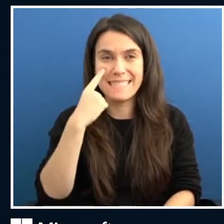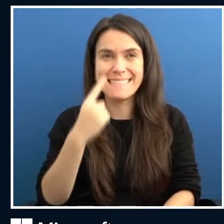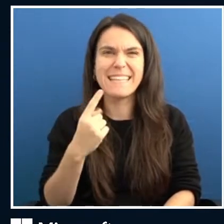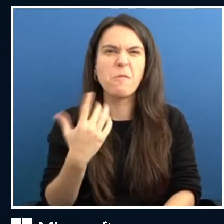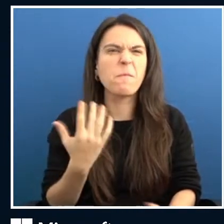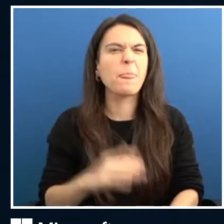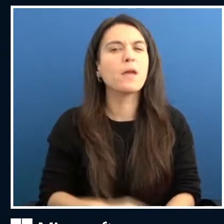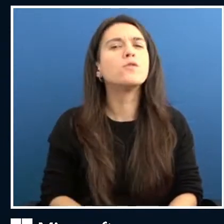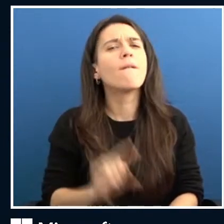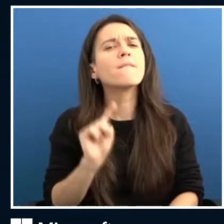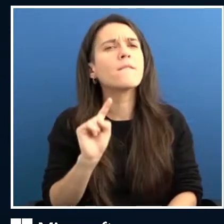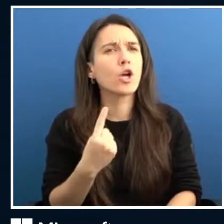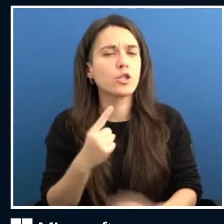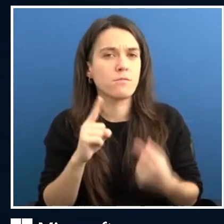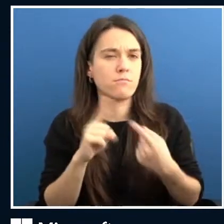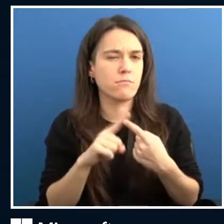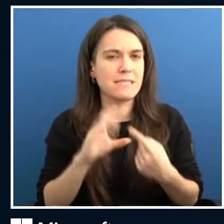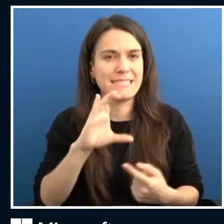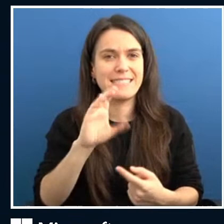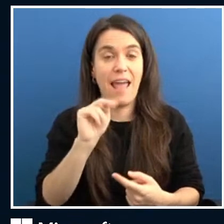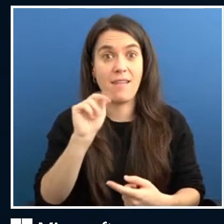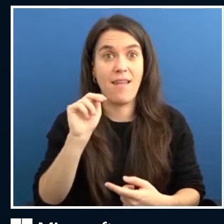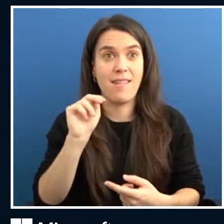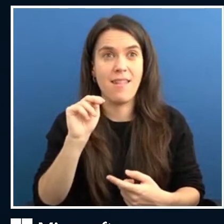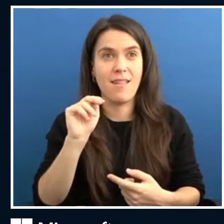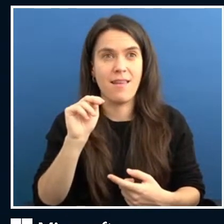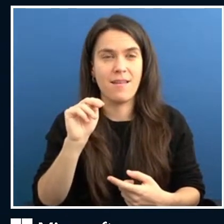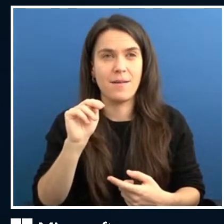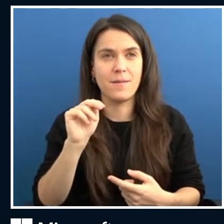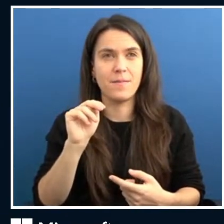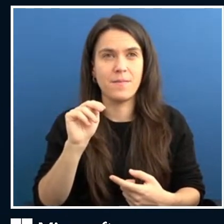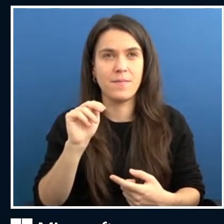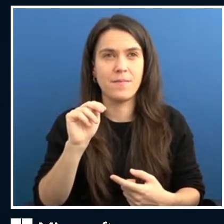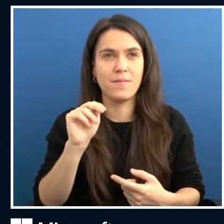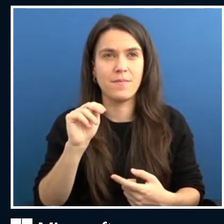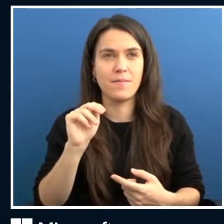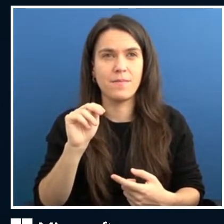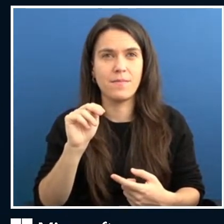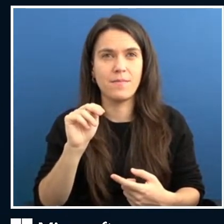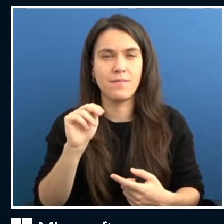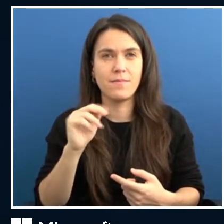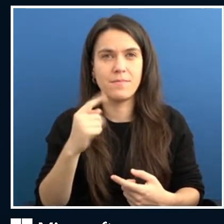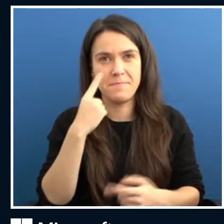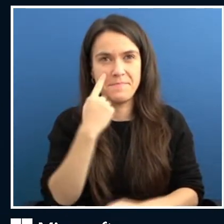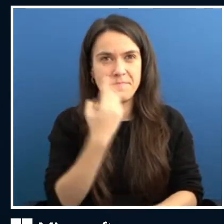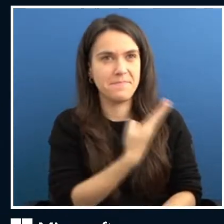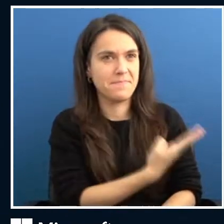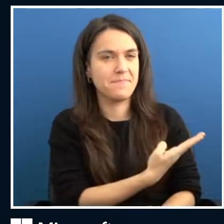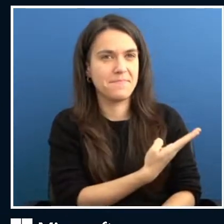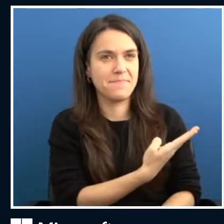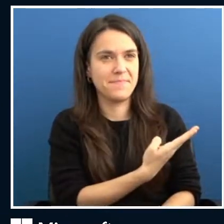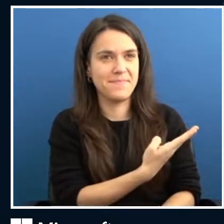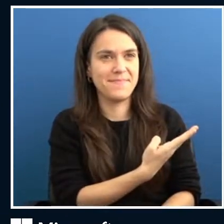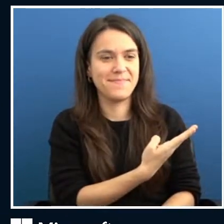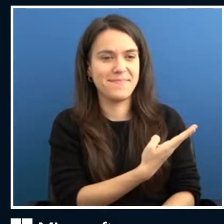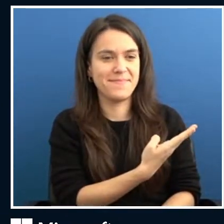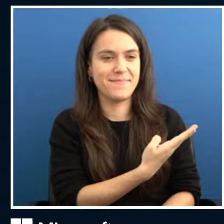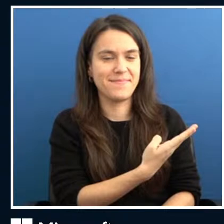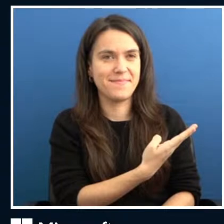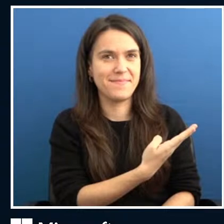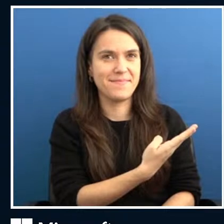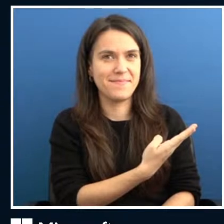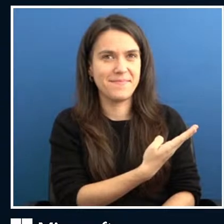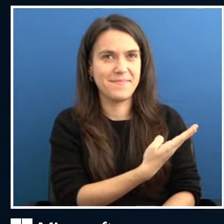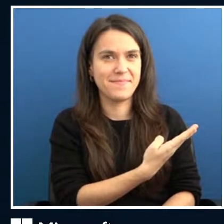understanding CNNs, which stand for convolutional neural network. To start with, when you're working